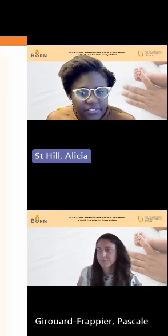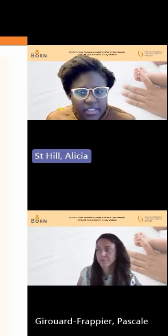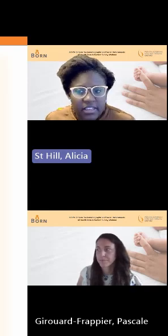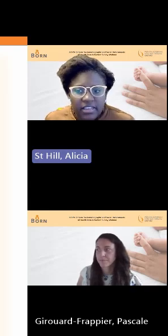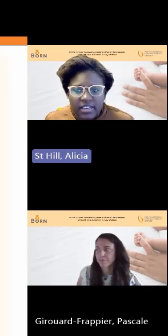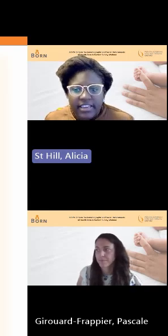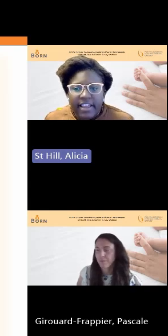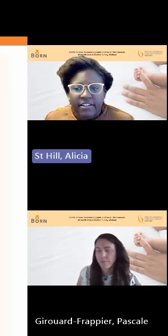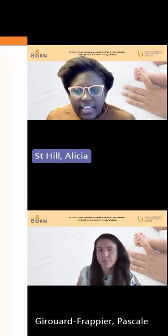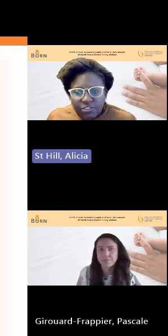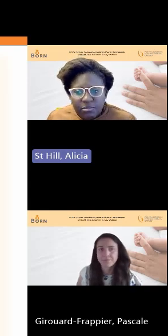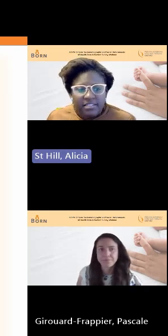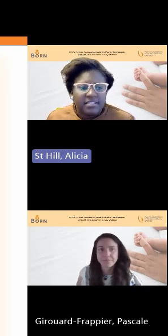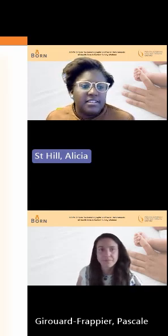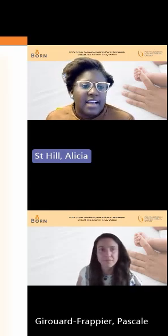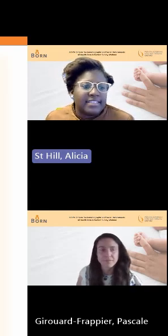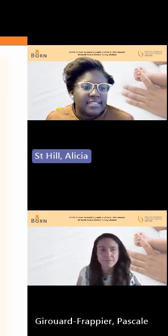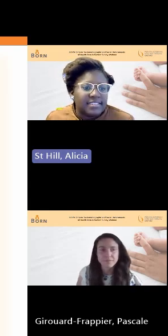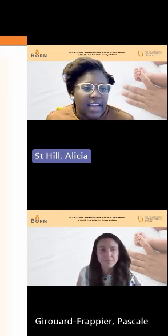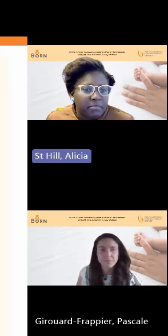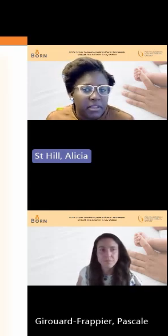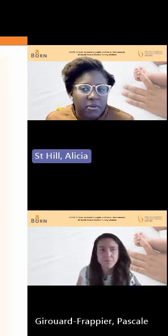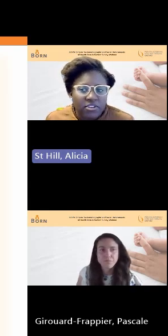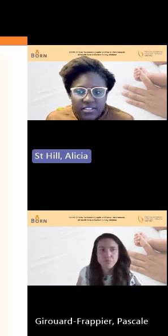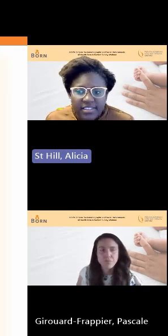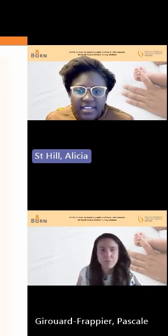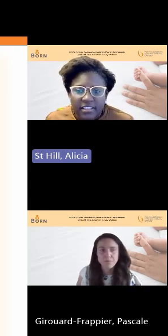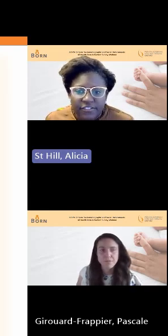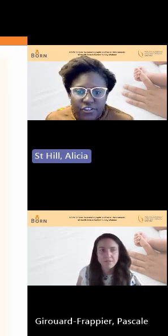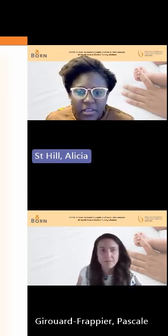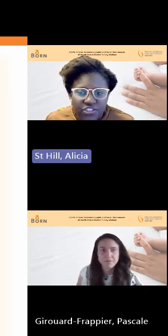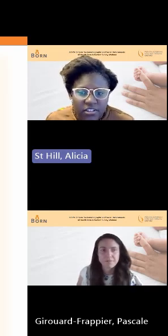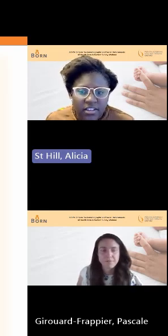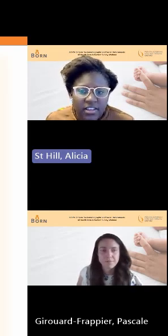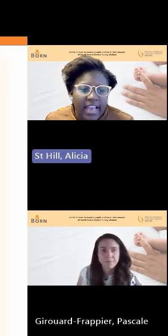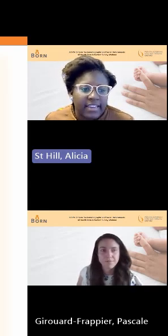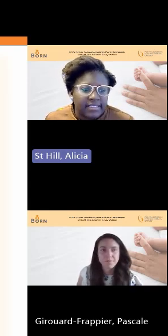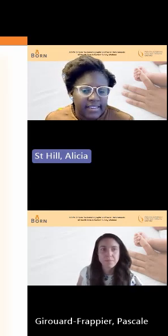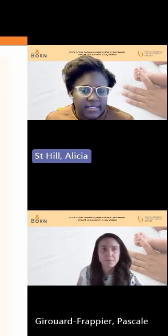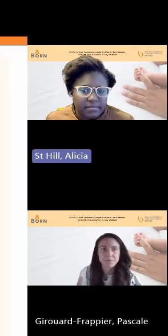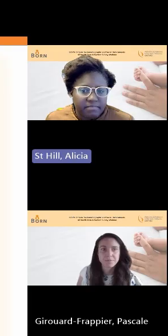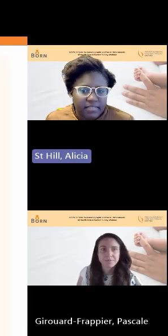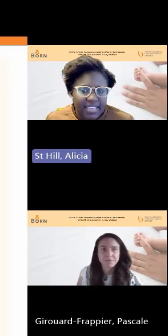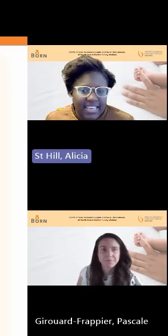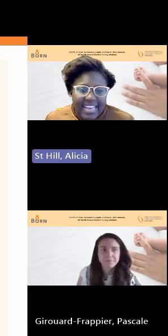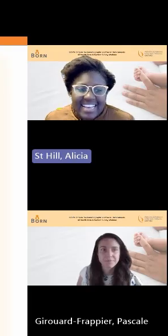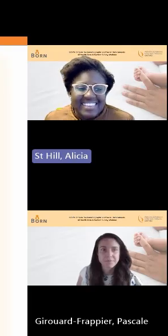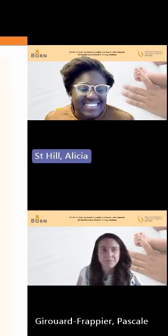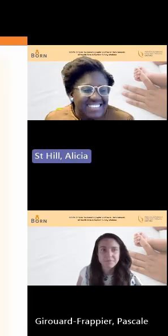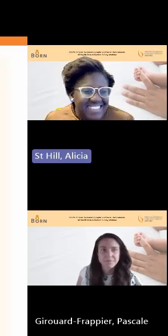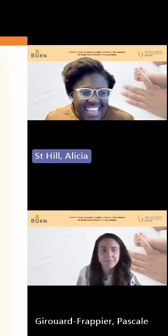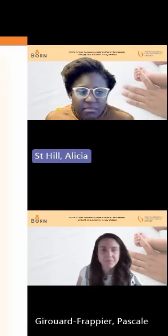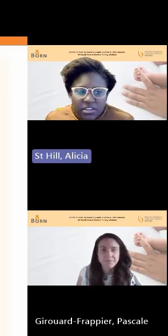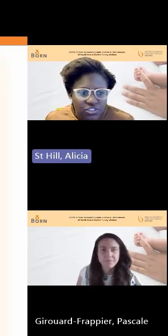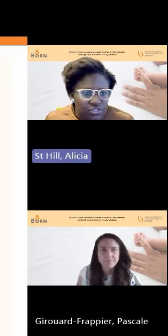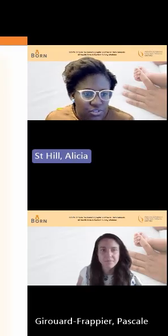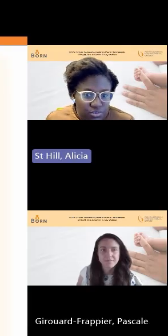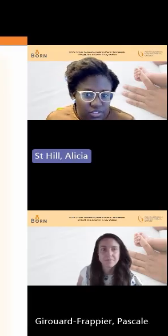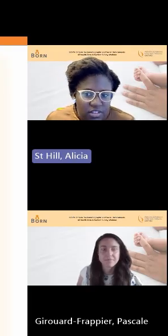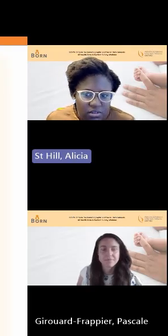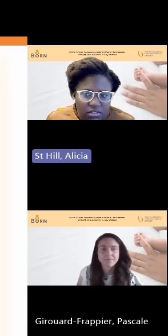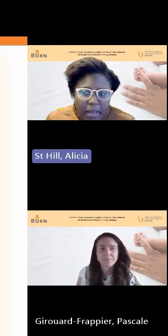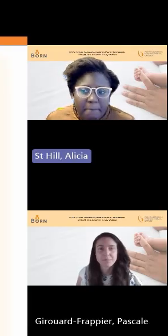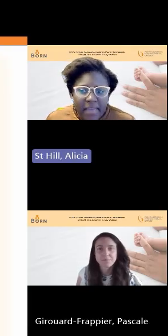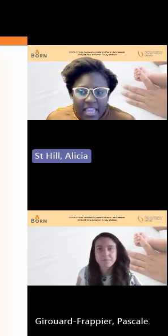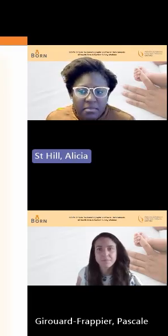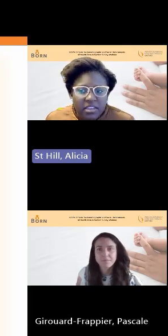the safety, care engagement, access to timely, personalized health information, and insights. These same digital